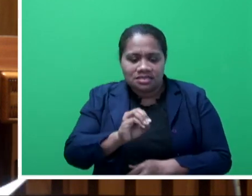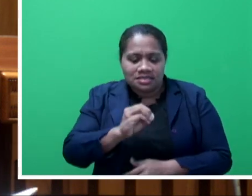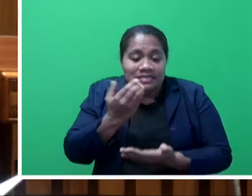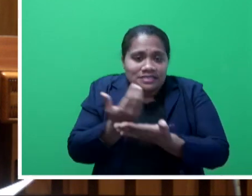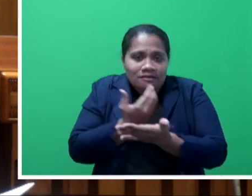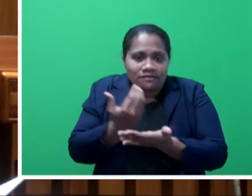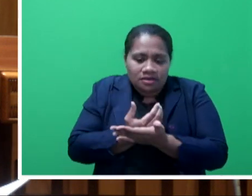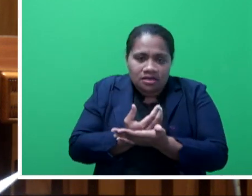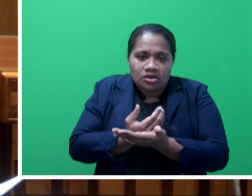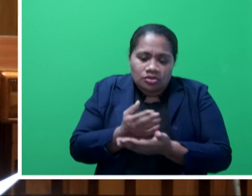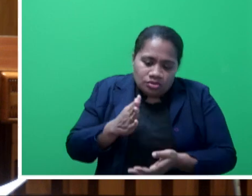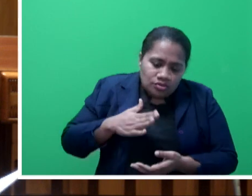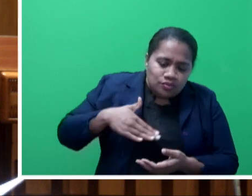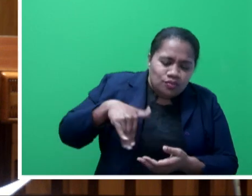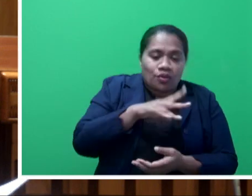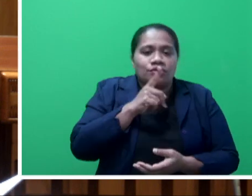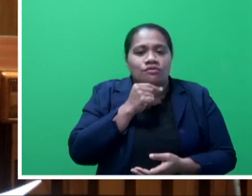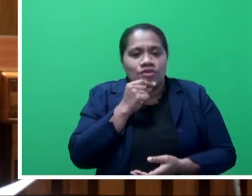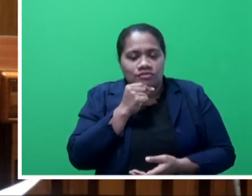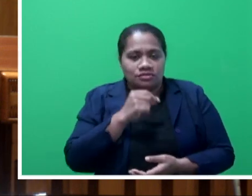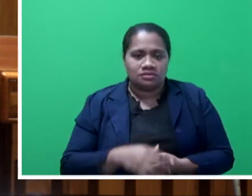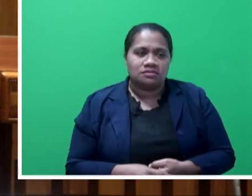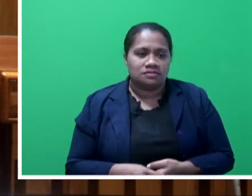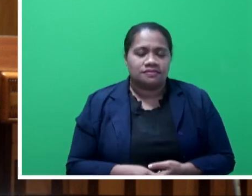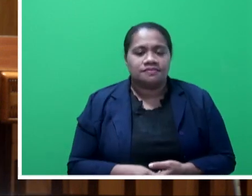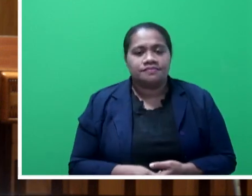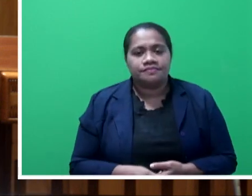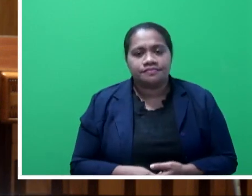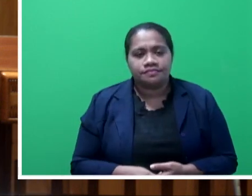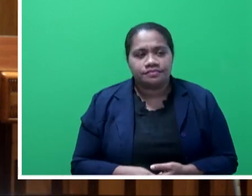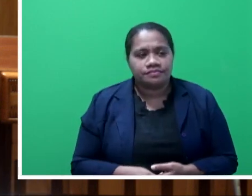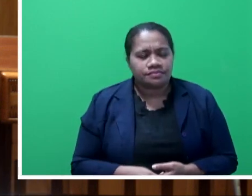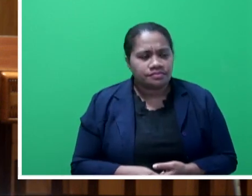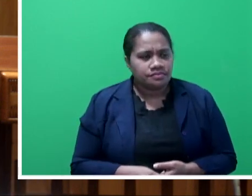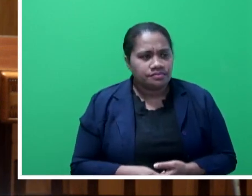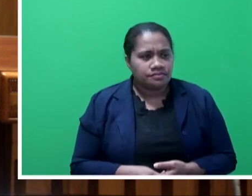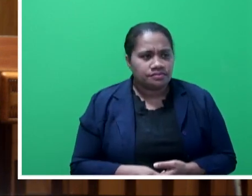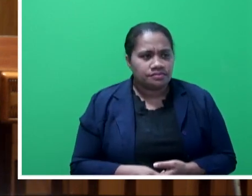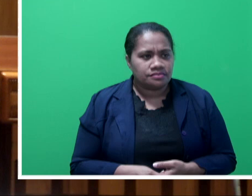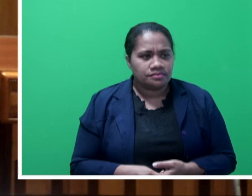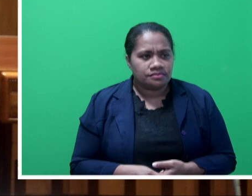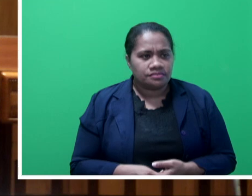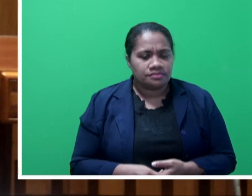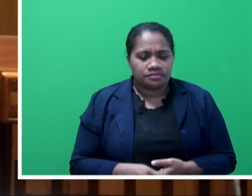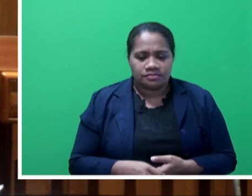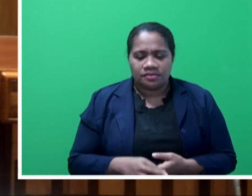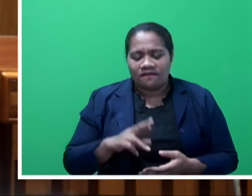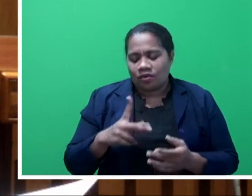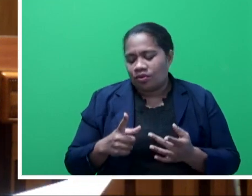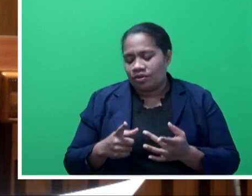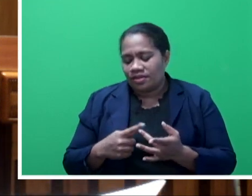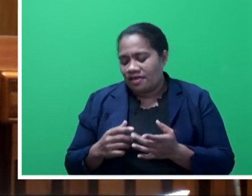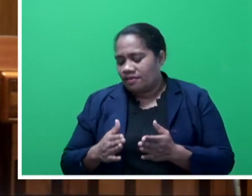there, your loan would have been increased the interest rate by 3 to 4% for the remaining term of the loan.